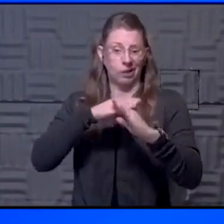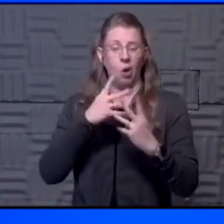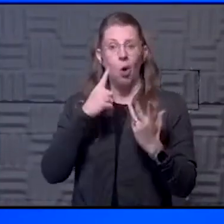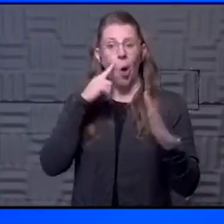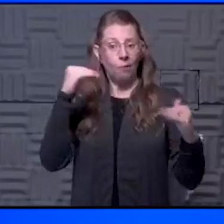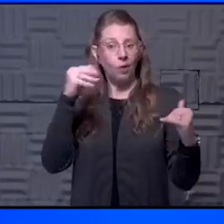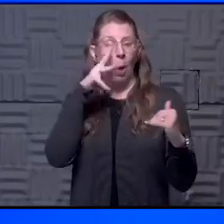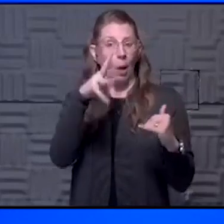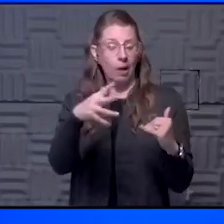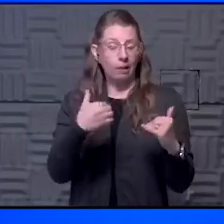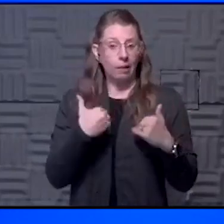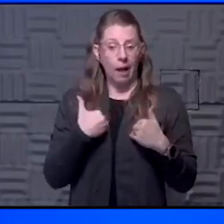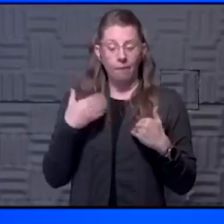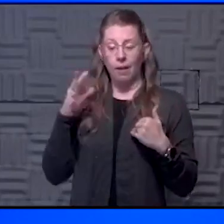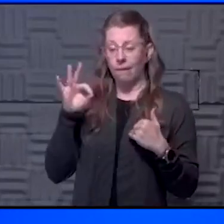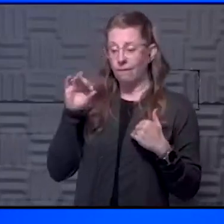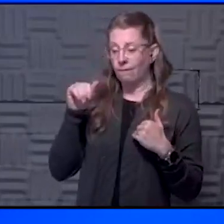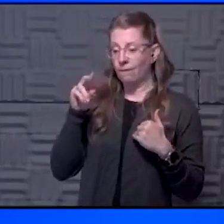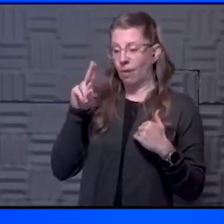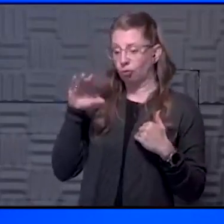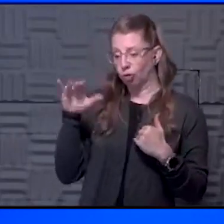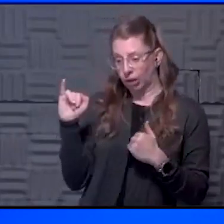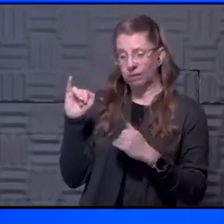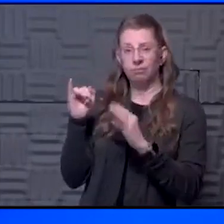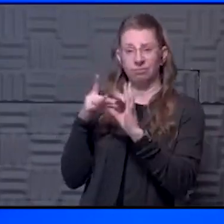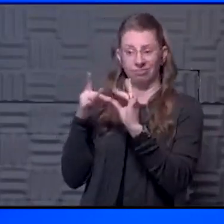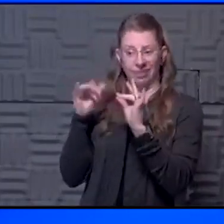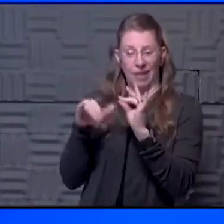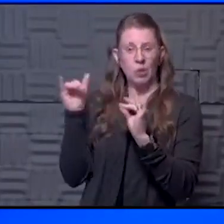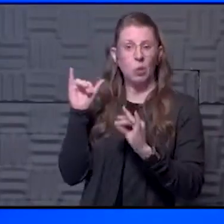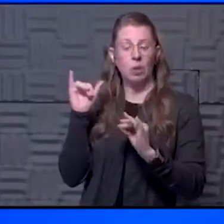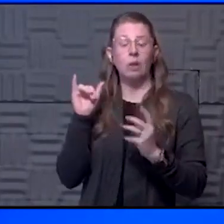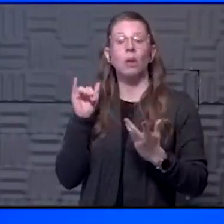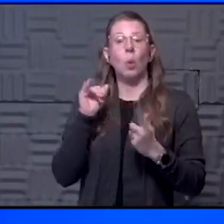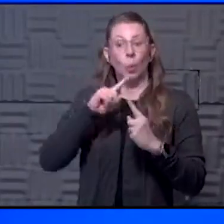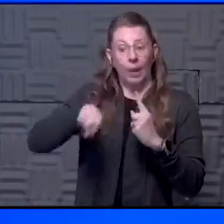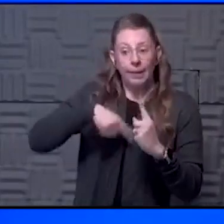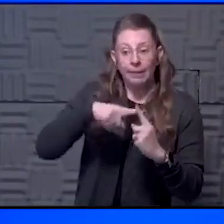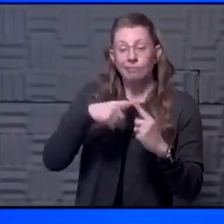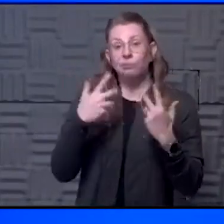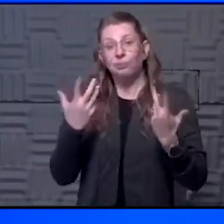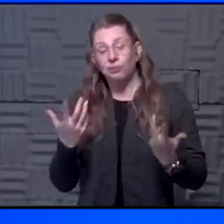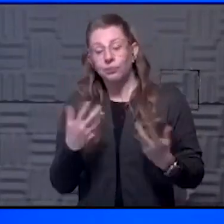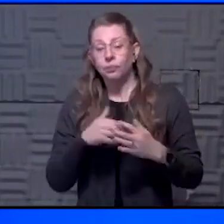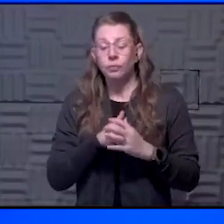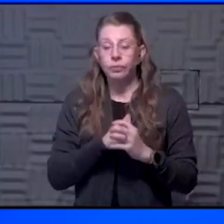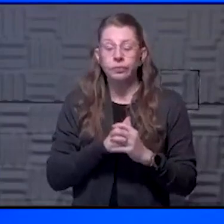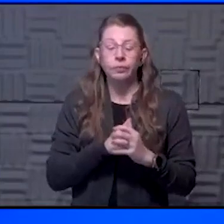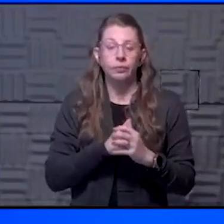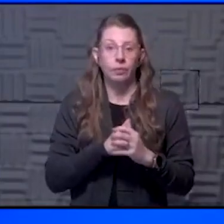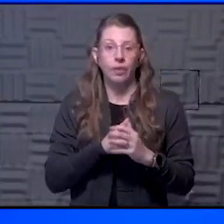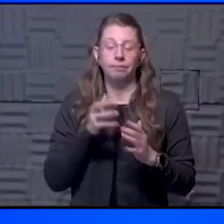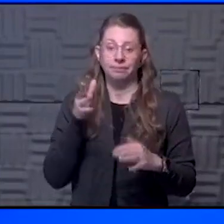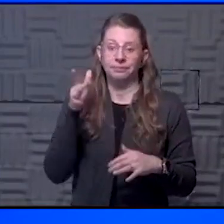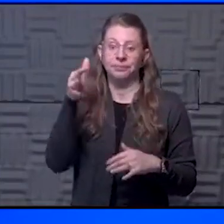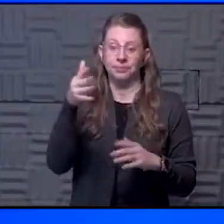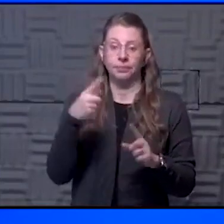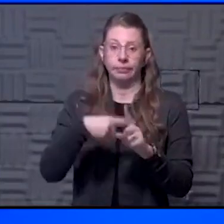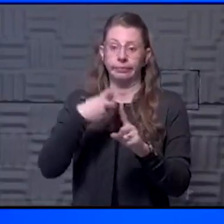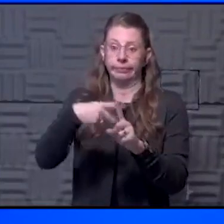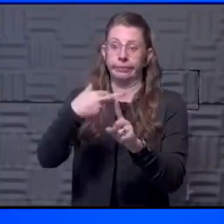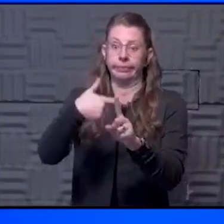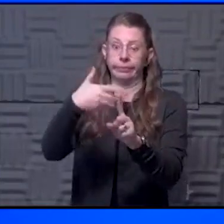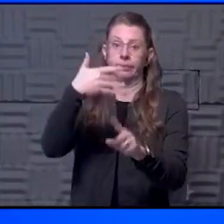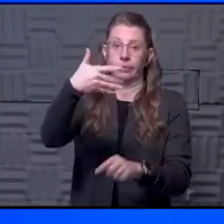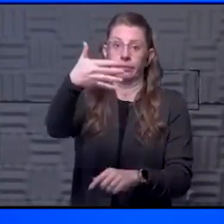be, and we know Dr. Fauci has talked about that as well, but just when. And I think it's going to be, quite a few months